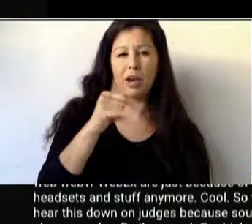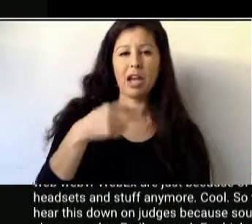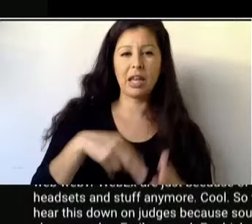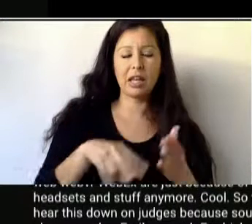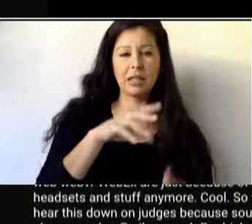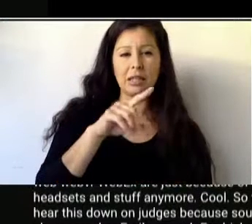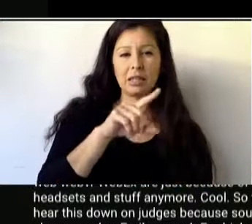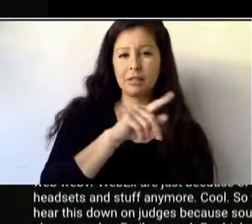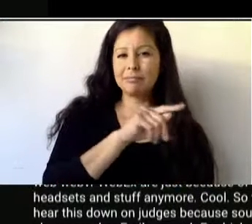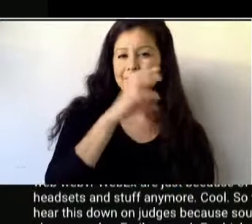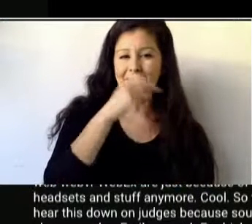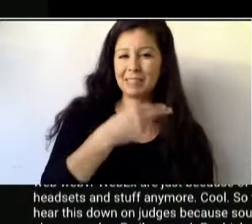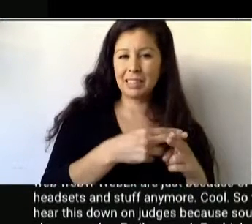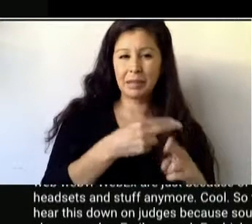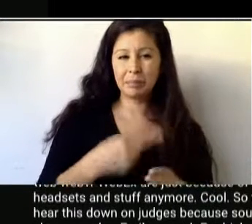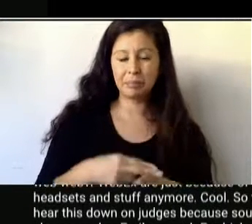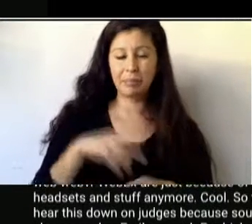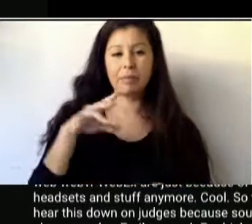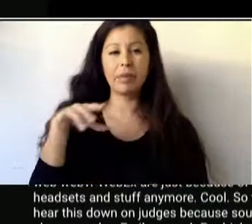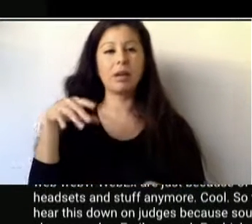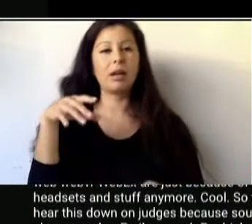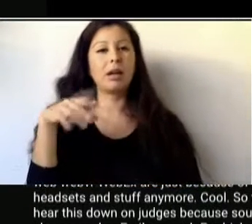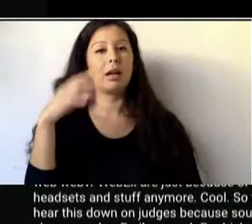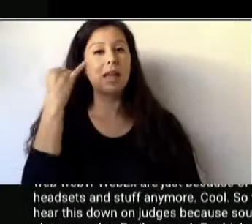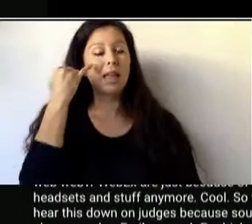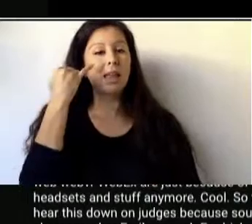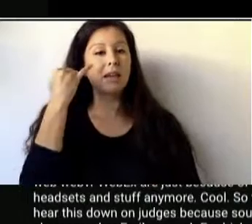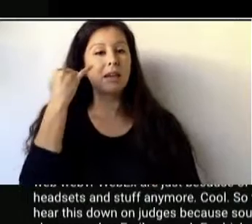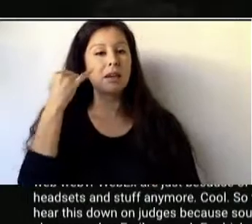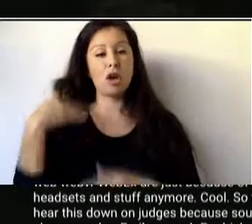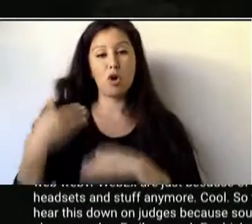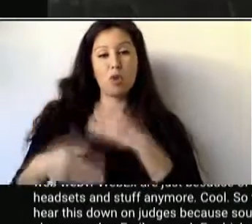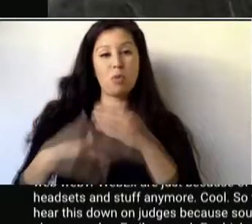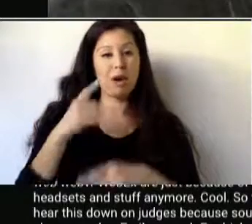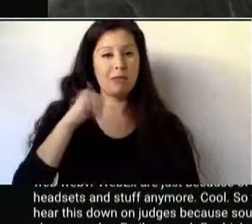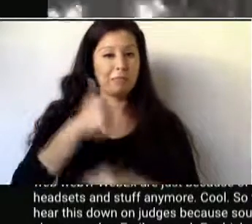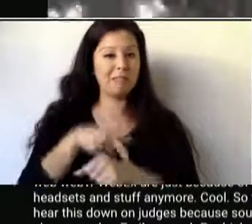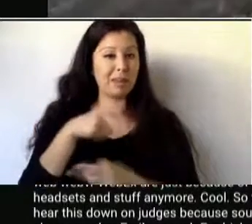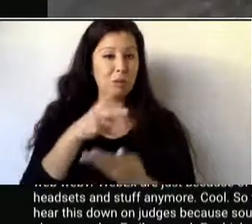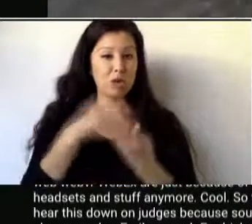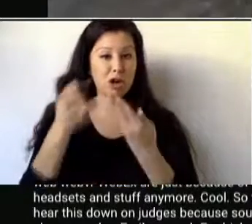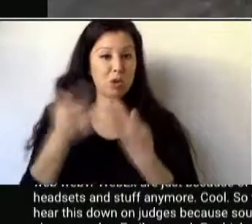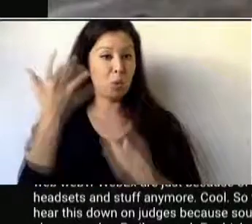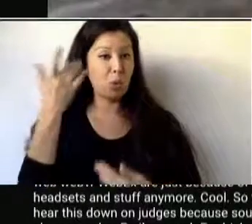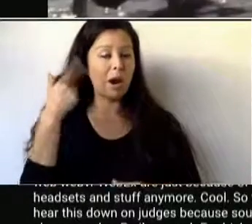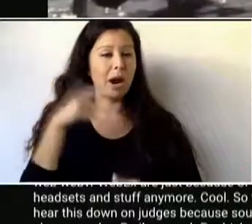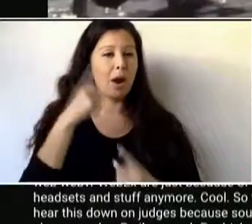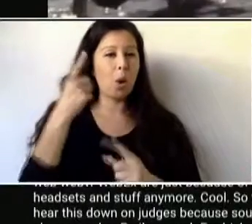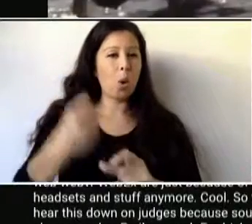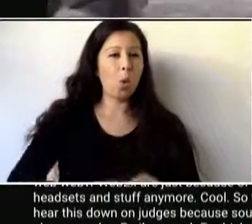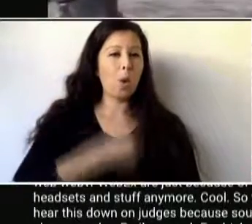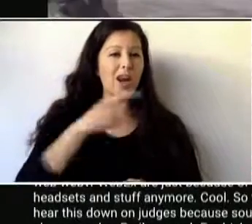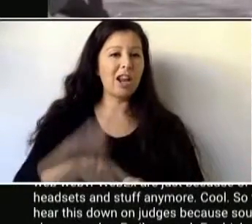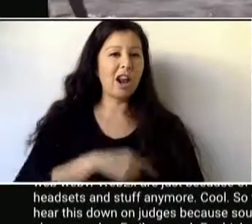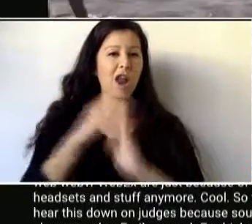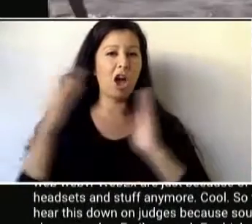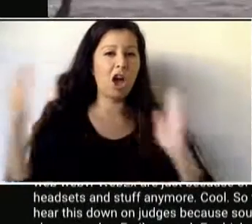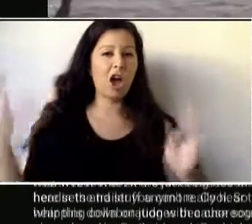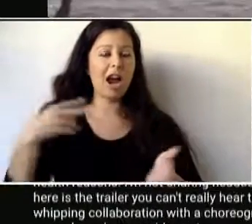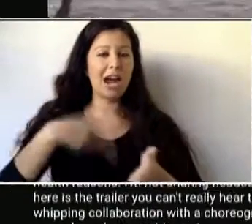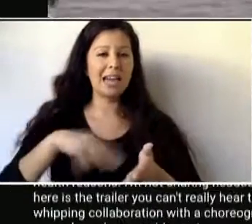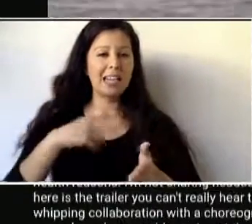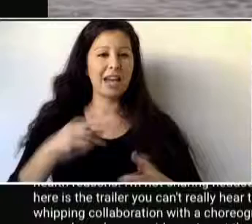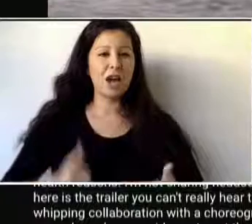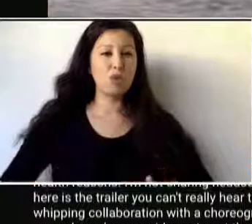Zara. And the idea, the process of making this project was doing a year-long dance residency at the